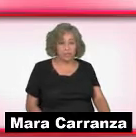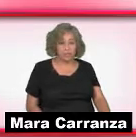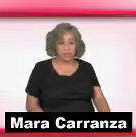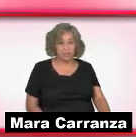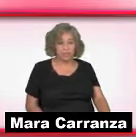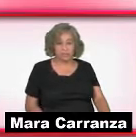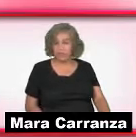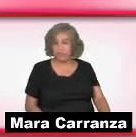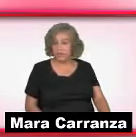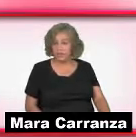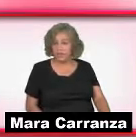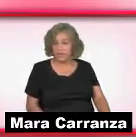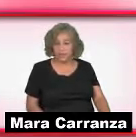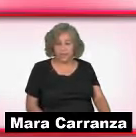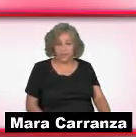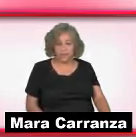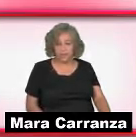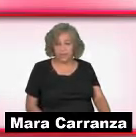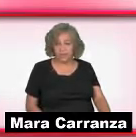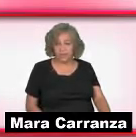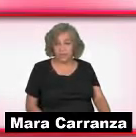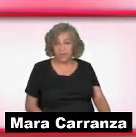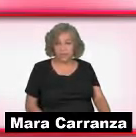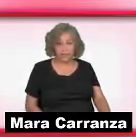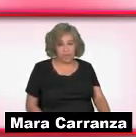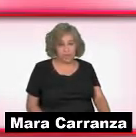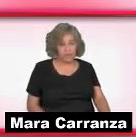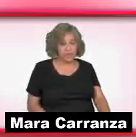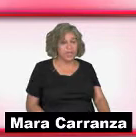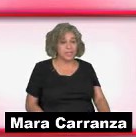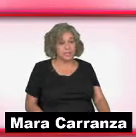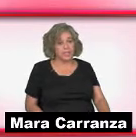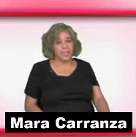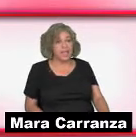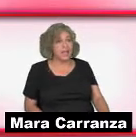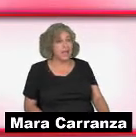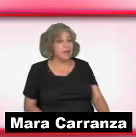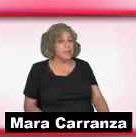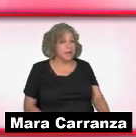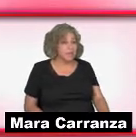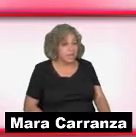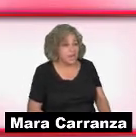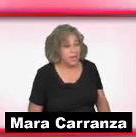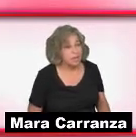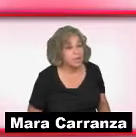also impressive. But I'm going to stop there because